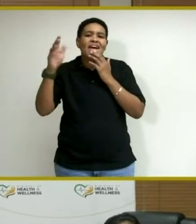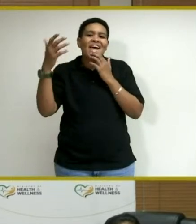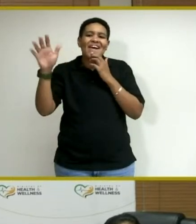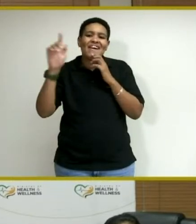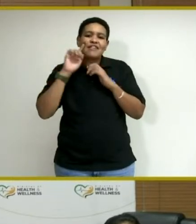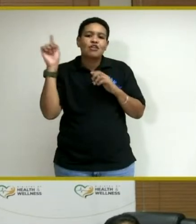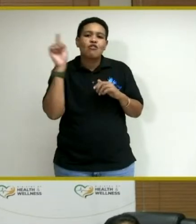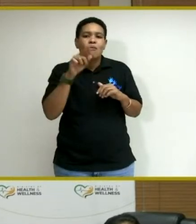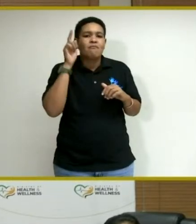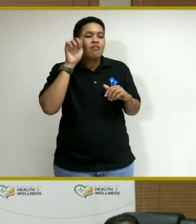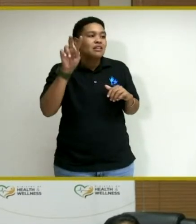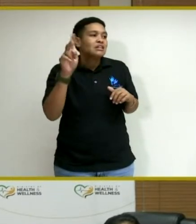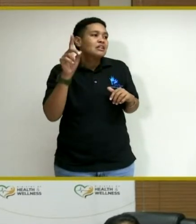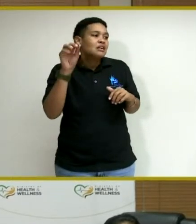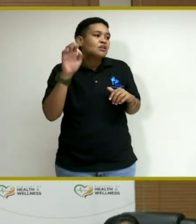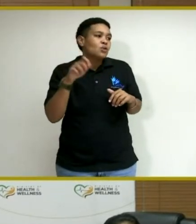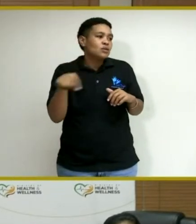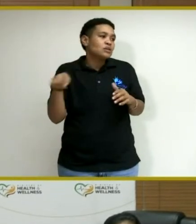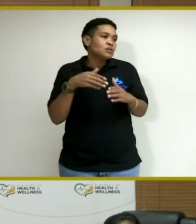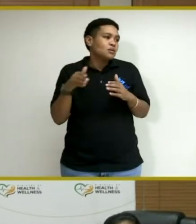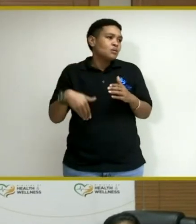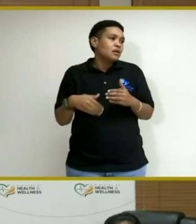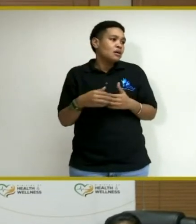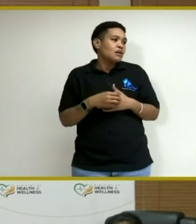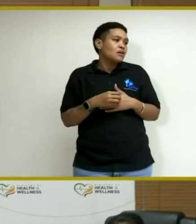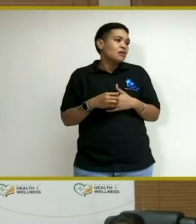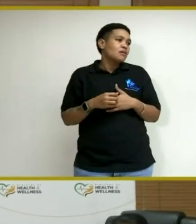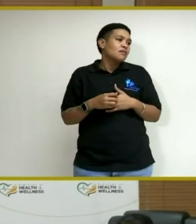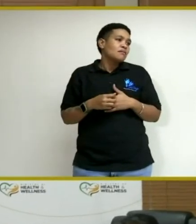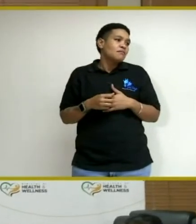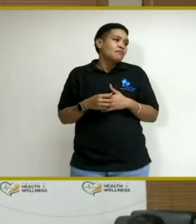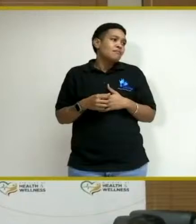for their second dose this weekend?